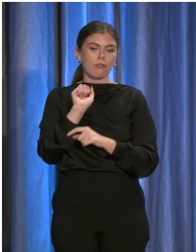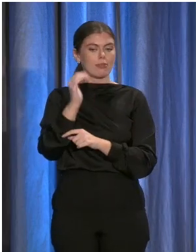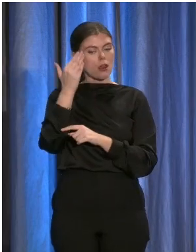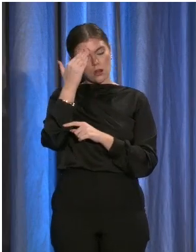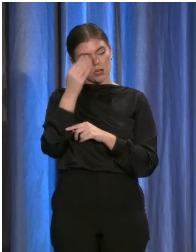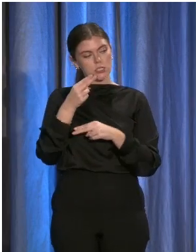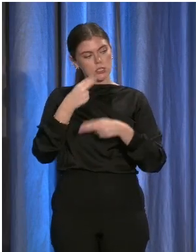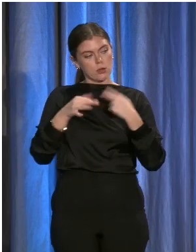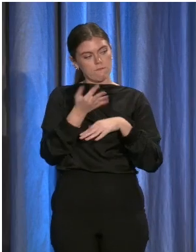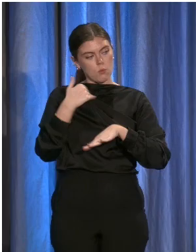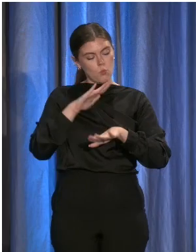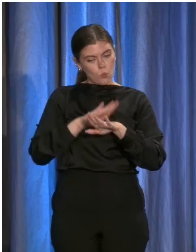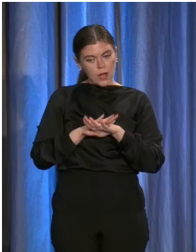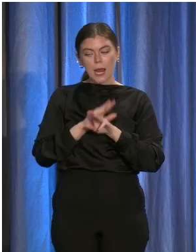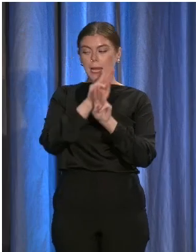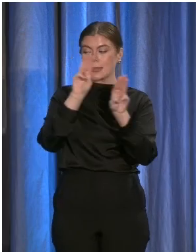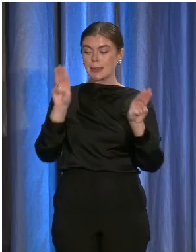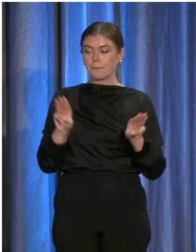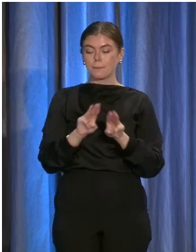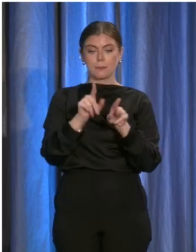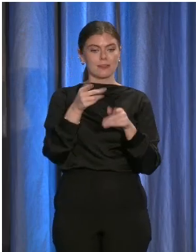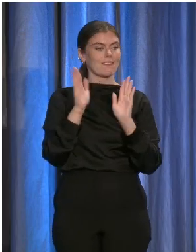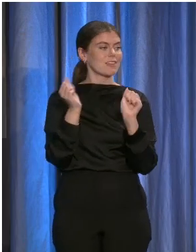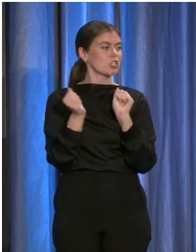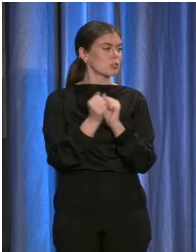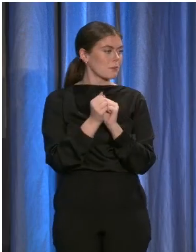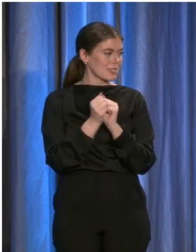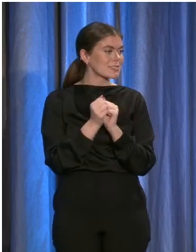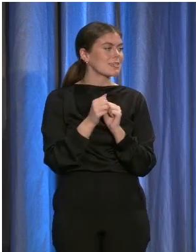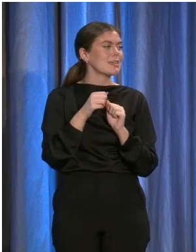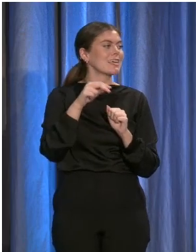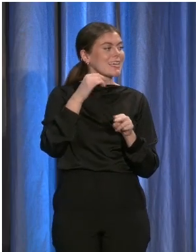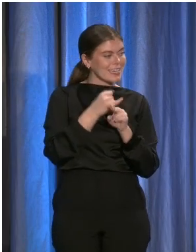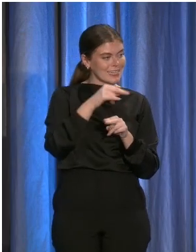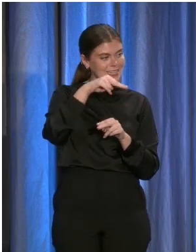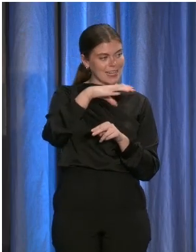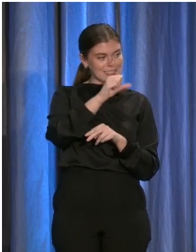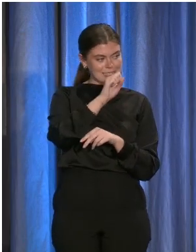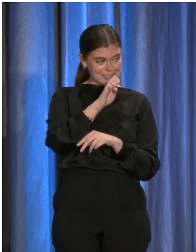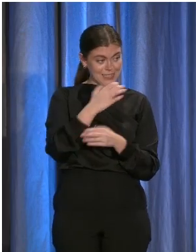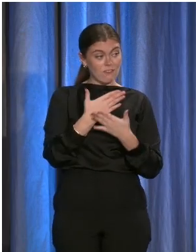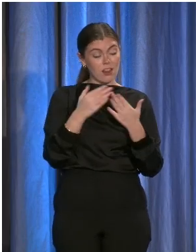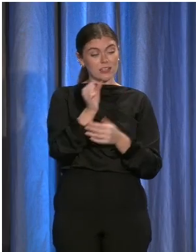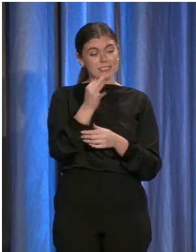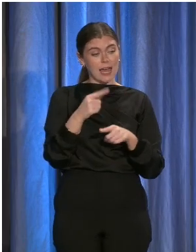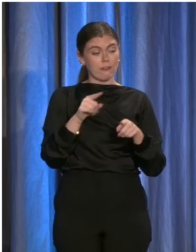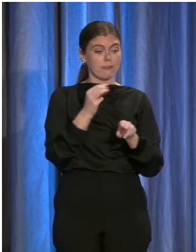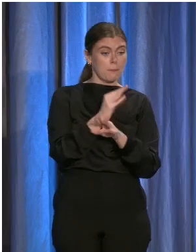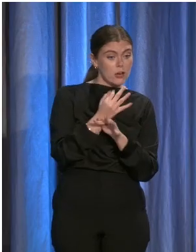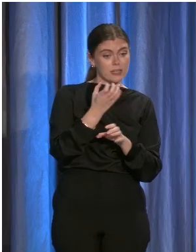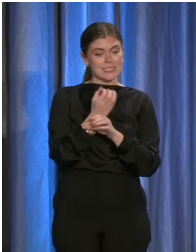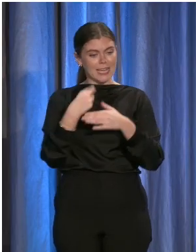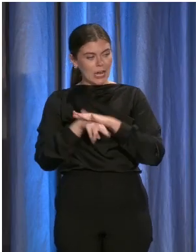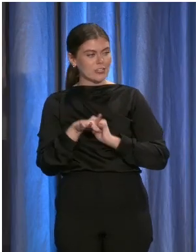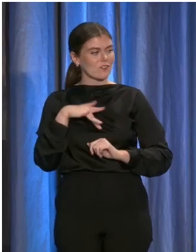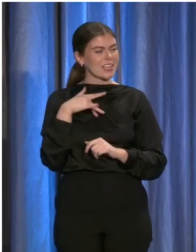came directly from the people they met in the NCSE. And for a lot of school staff and parents, carers, they had this